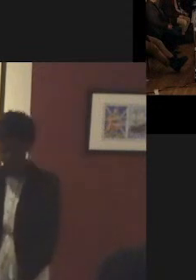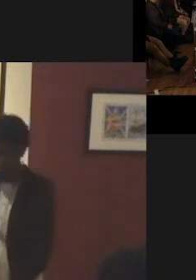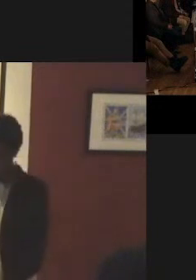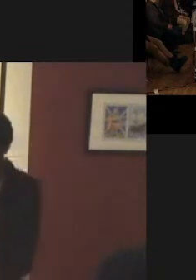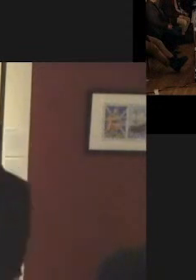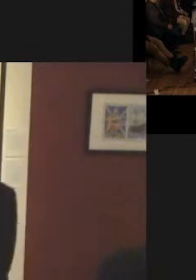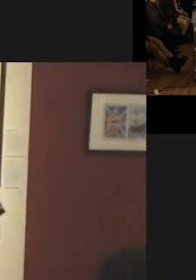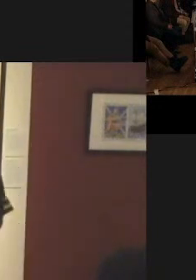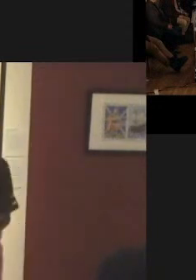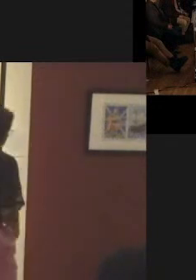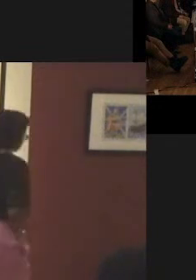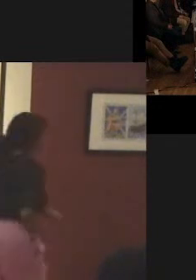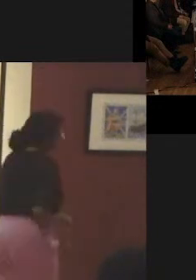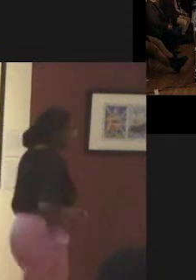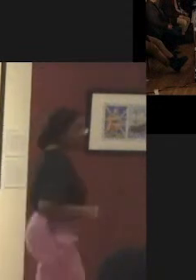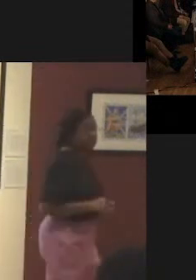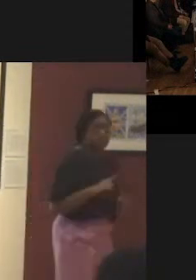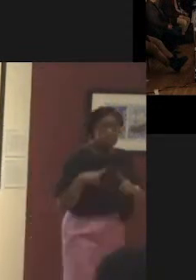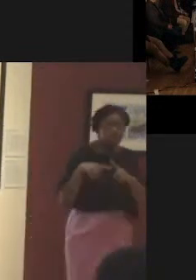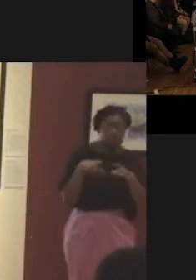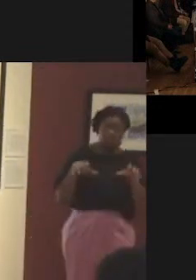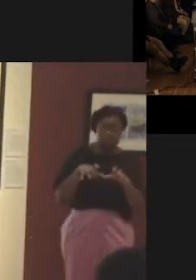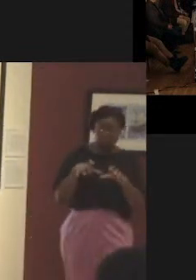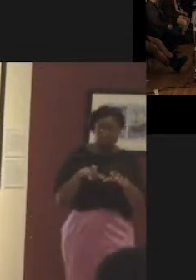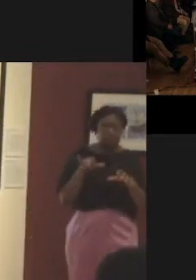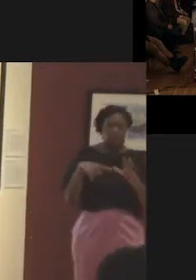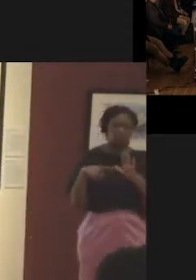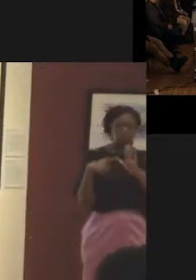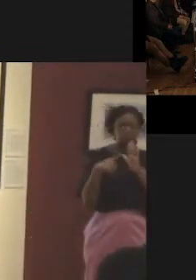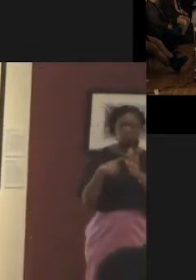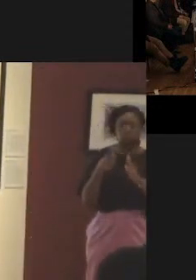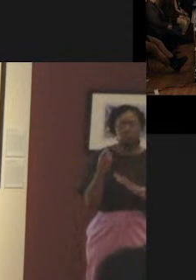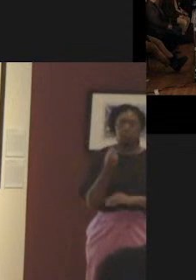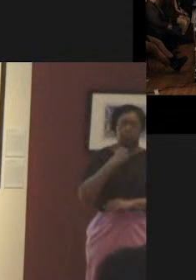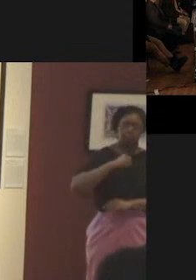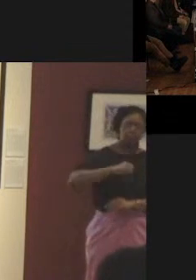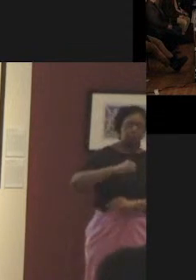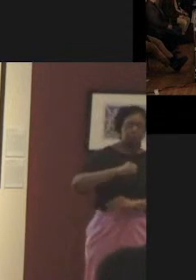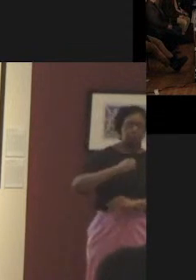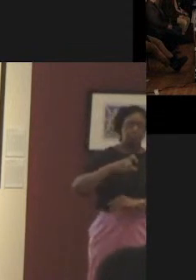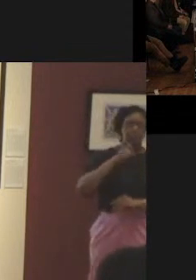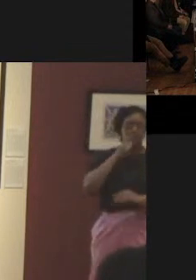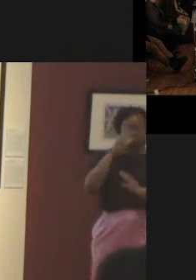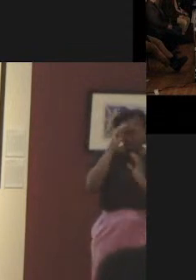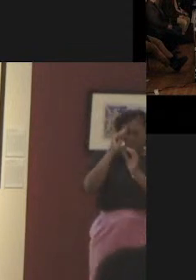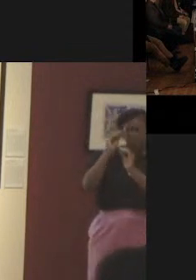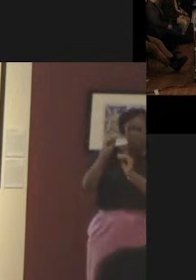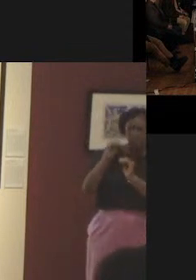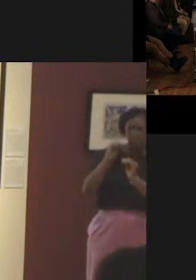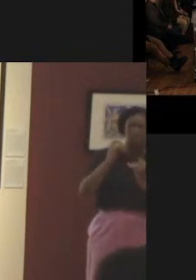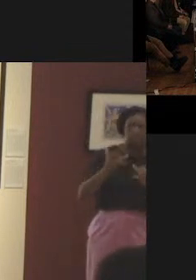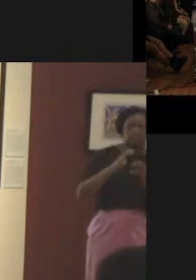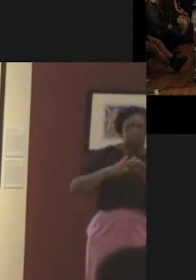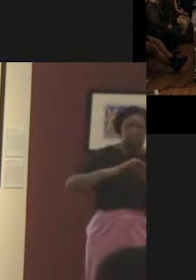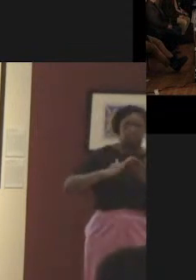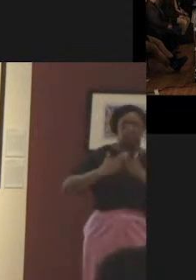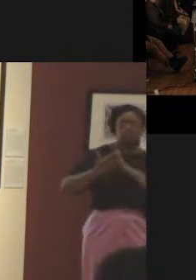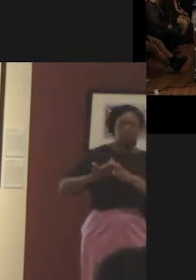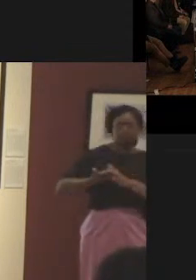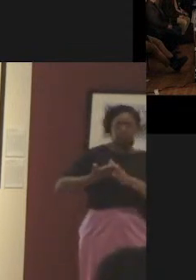they enact a refusal. They disobey and they become unruly.